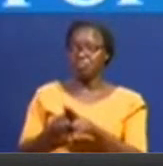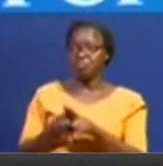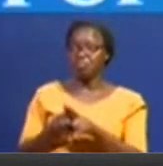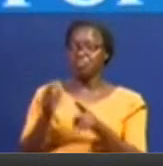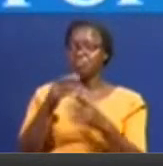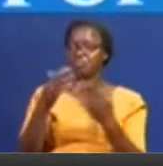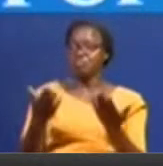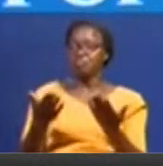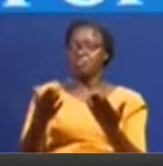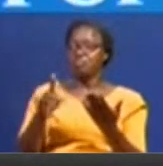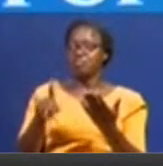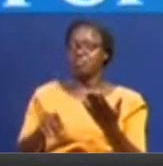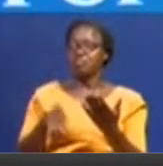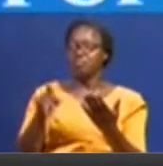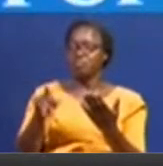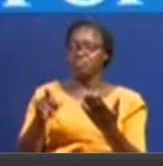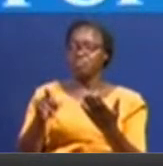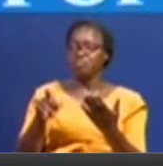whether